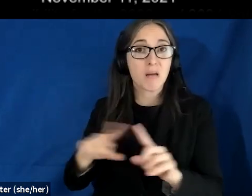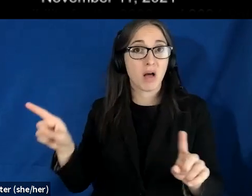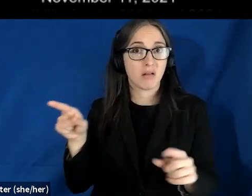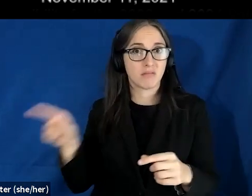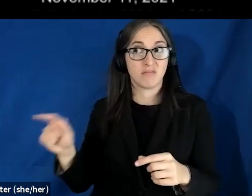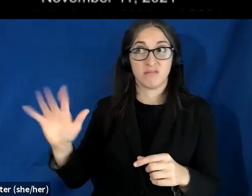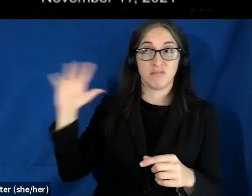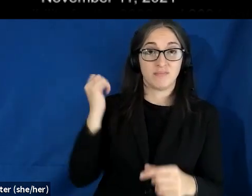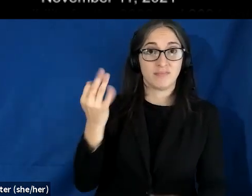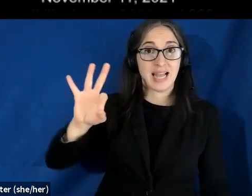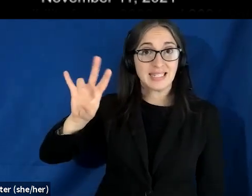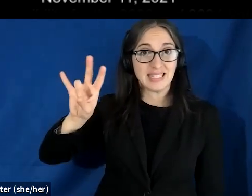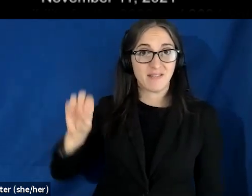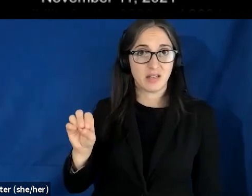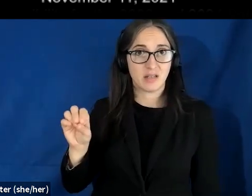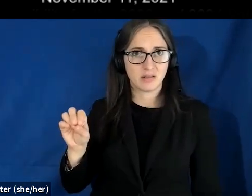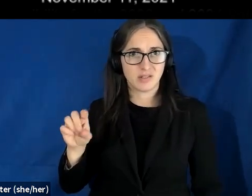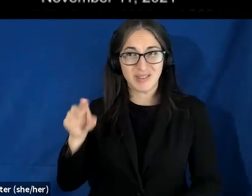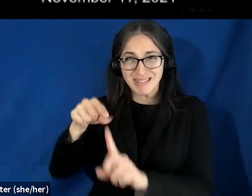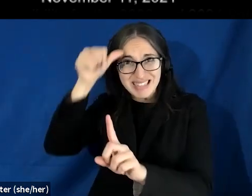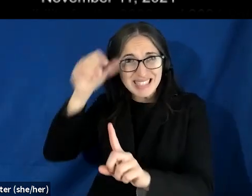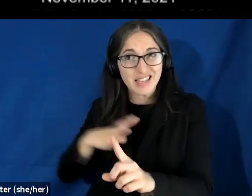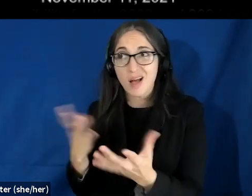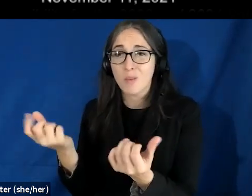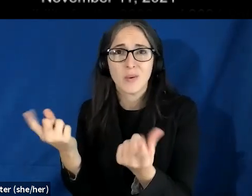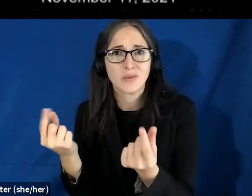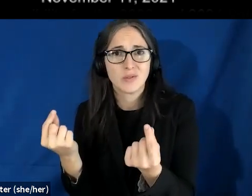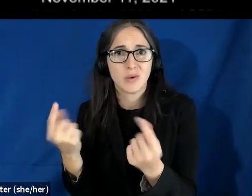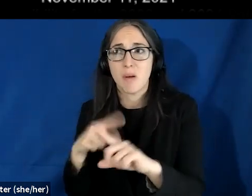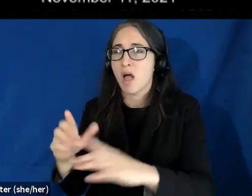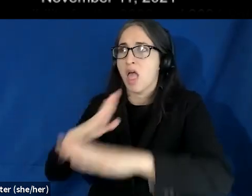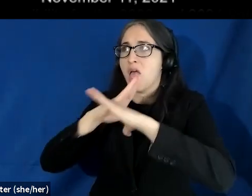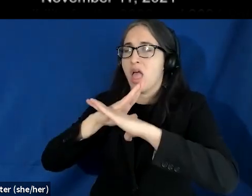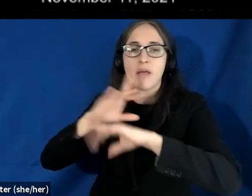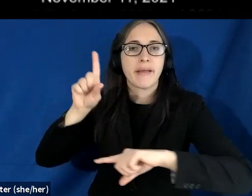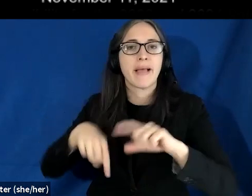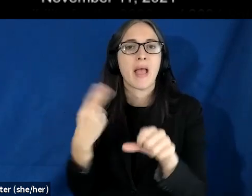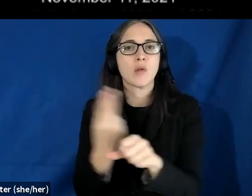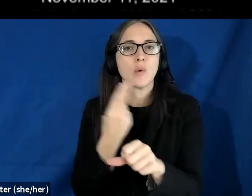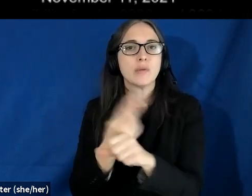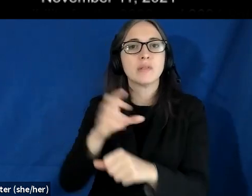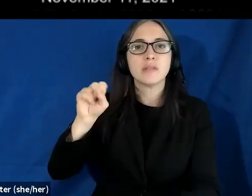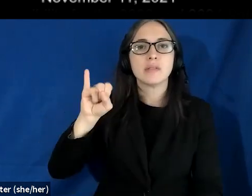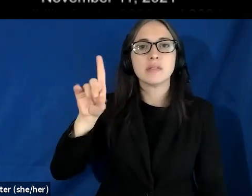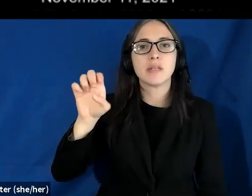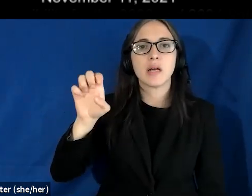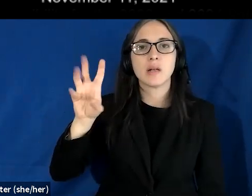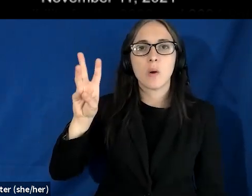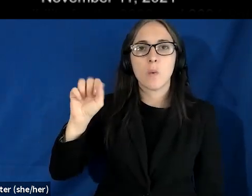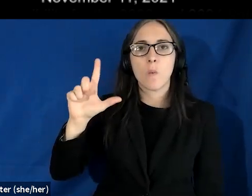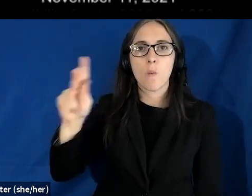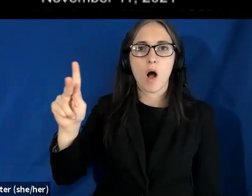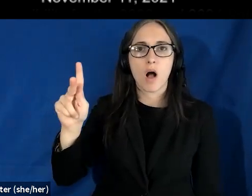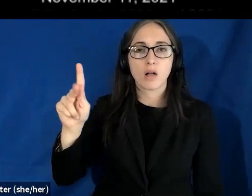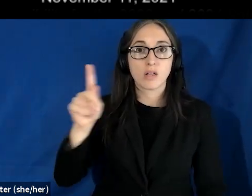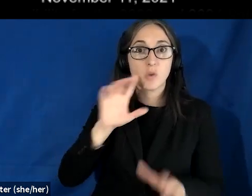University of Washington that he couldn't do yet was just use the sidewalks. And we have these big curbs and he couldn't get